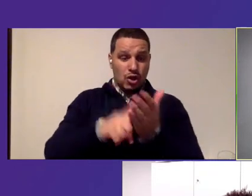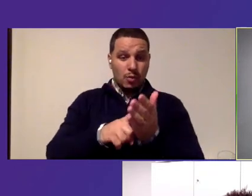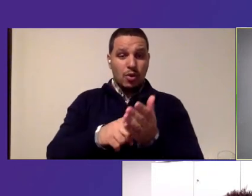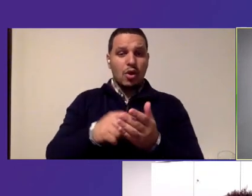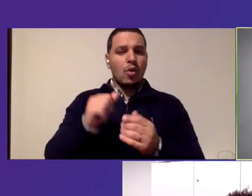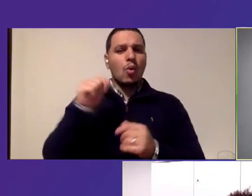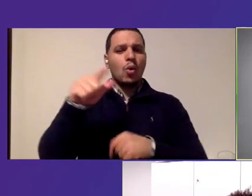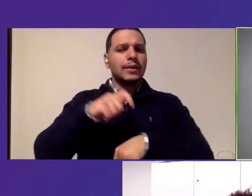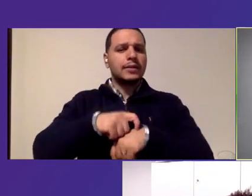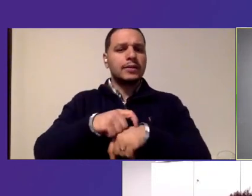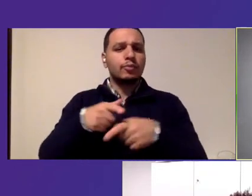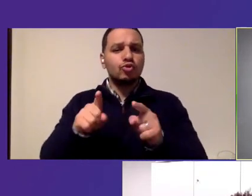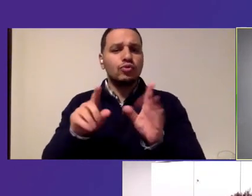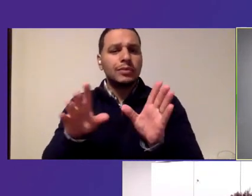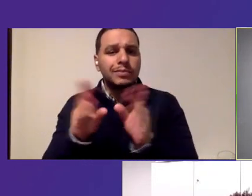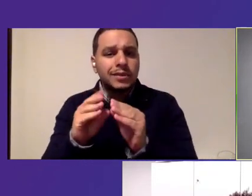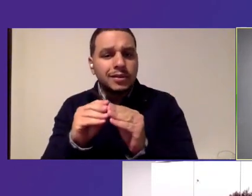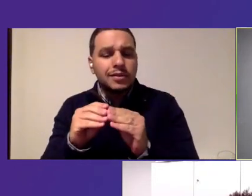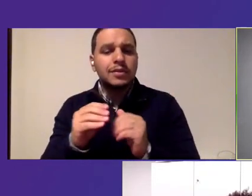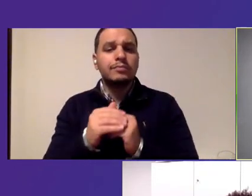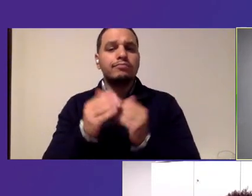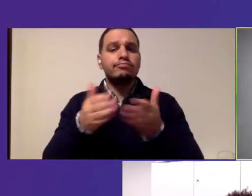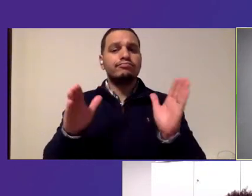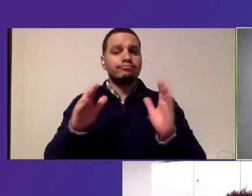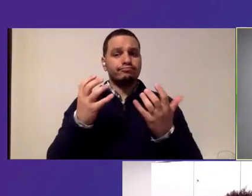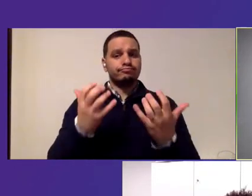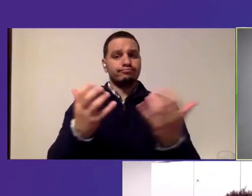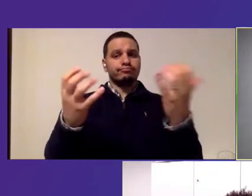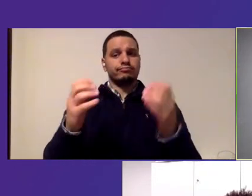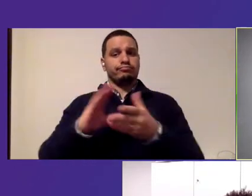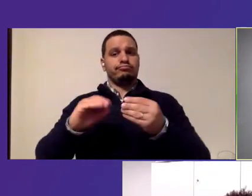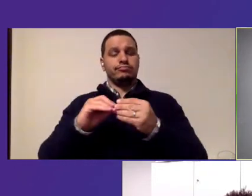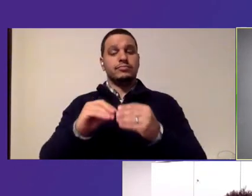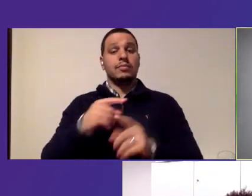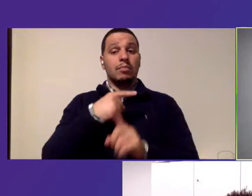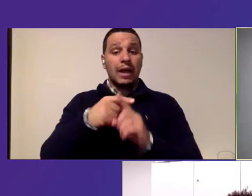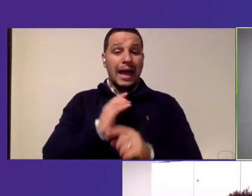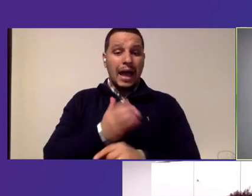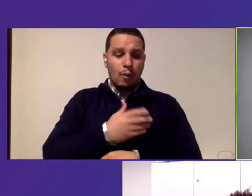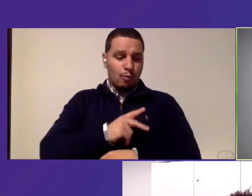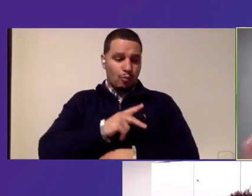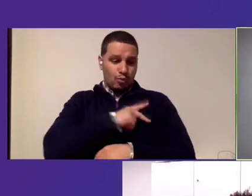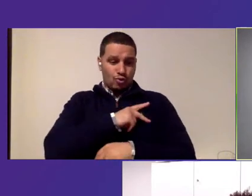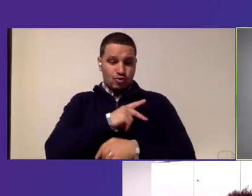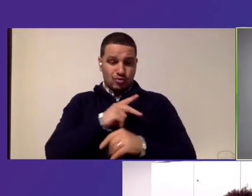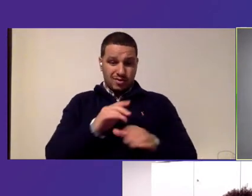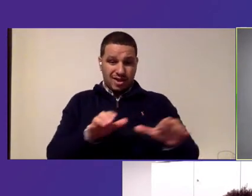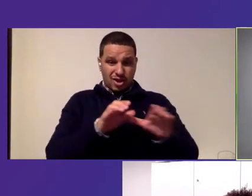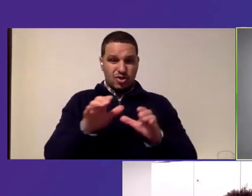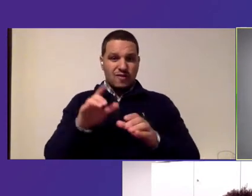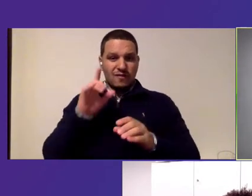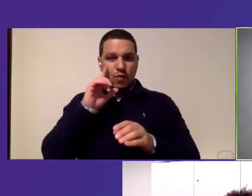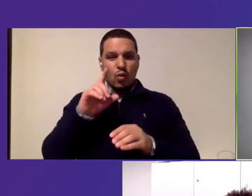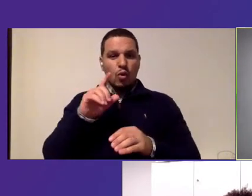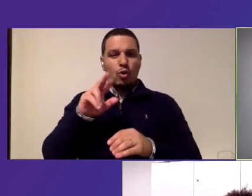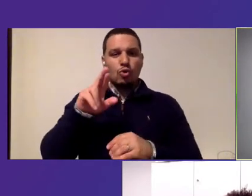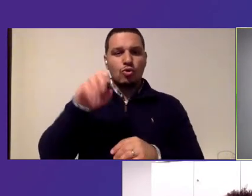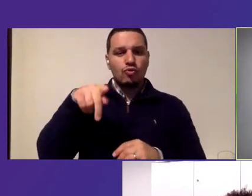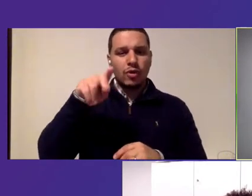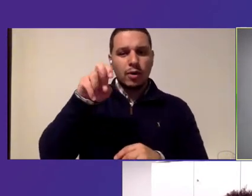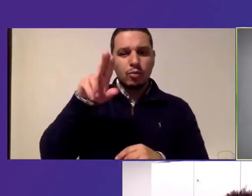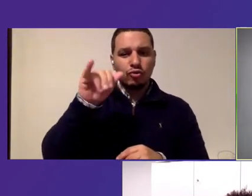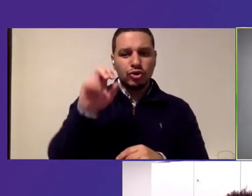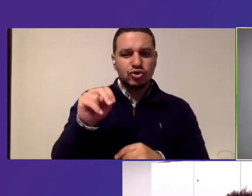us, this includes also taking our own actionable steps towards reparation by first